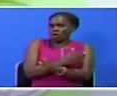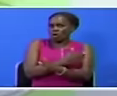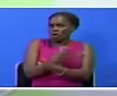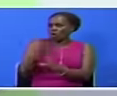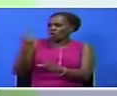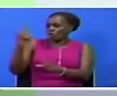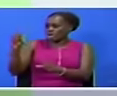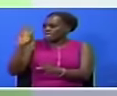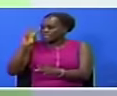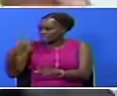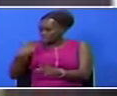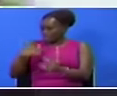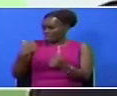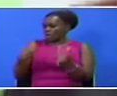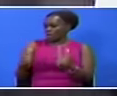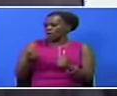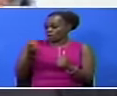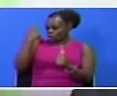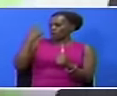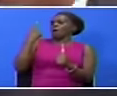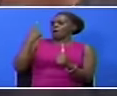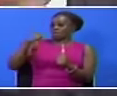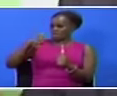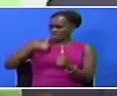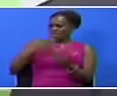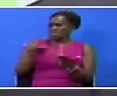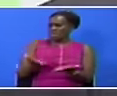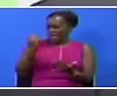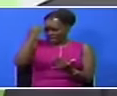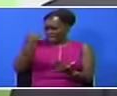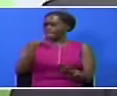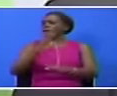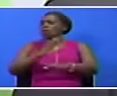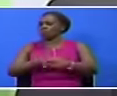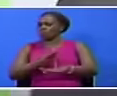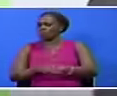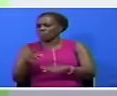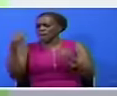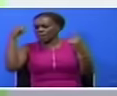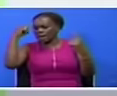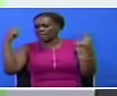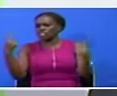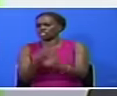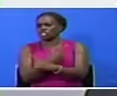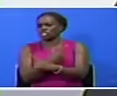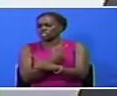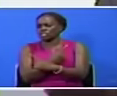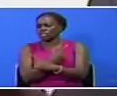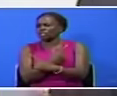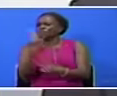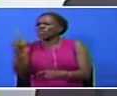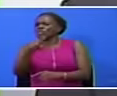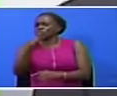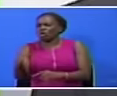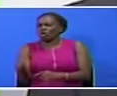ODM did not see me and has realized that I'm there and my ideas can be sold and buys my idea, is it wrong? Is it a